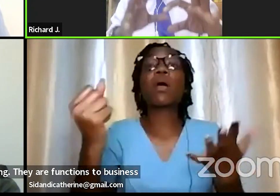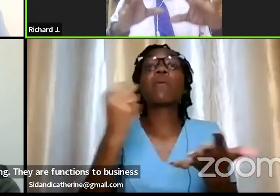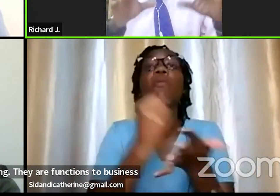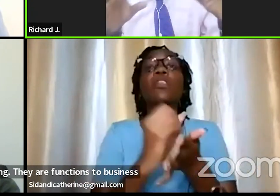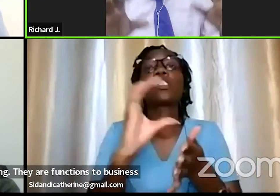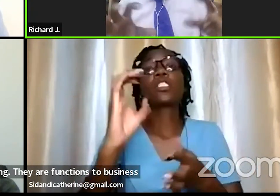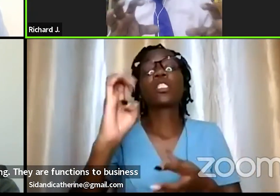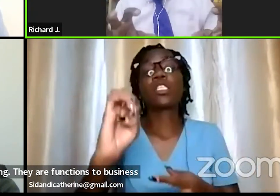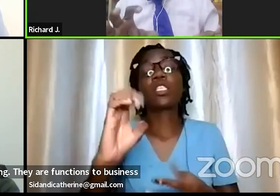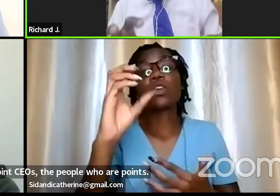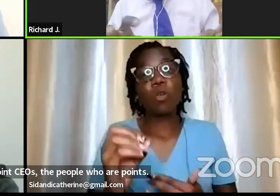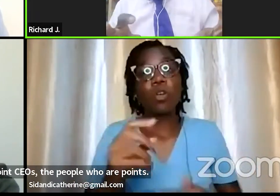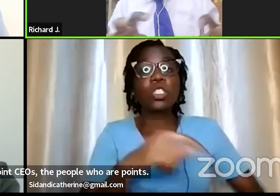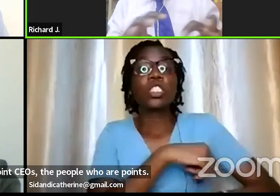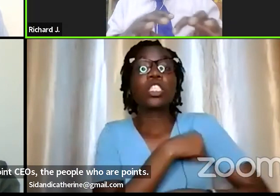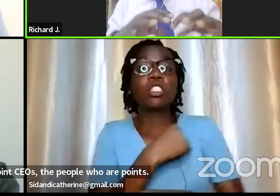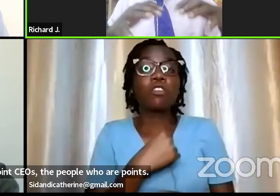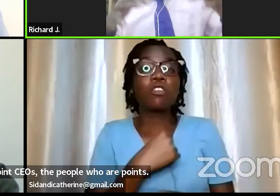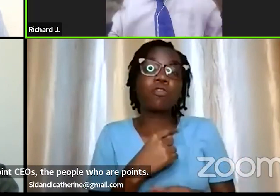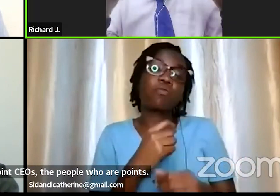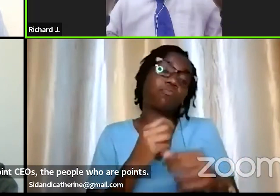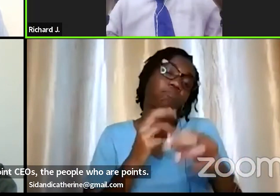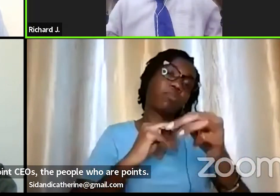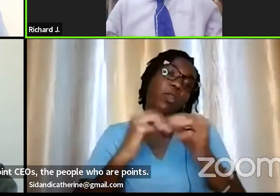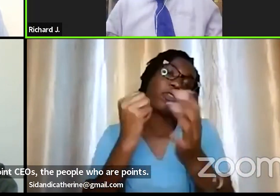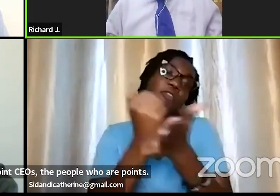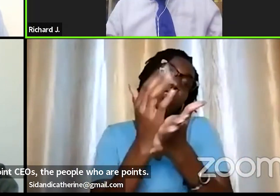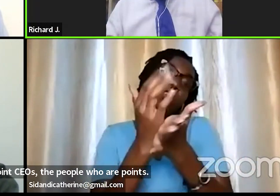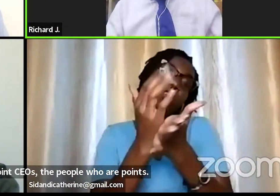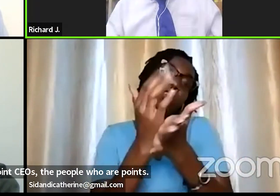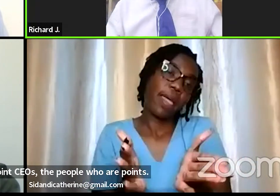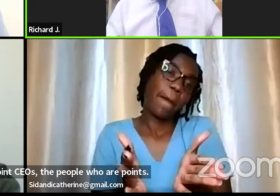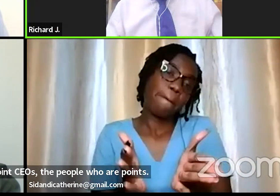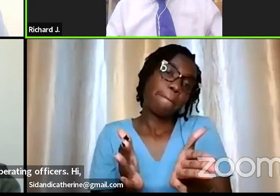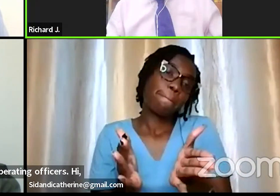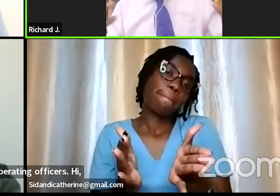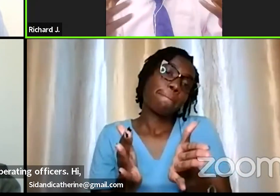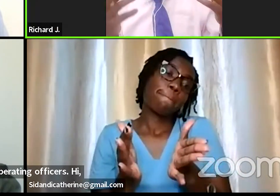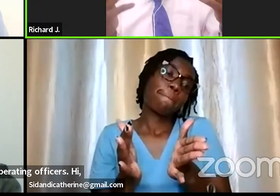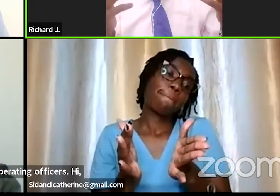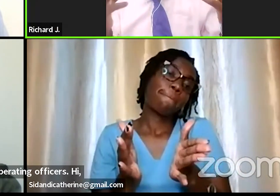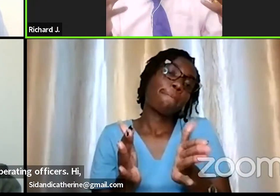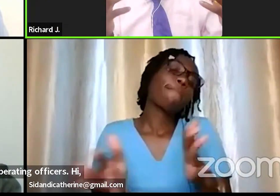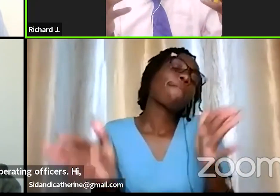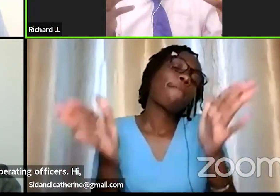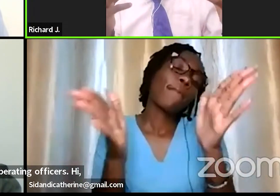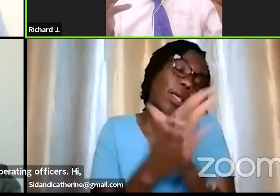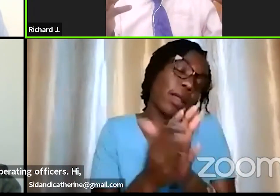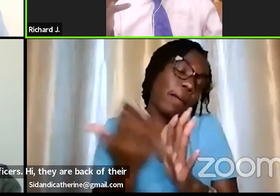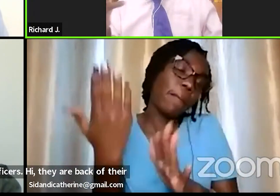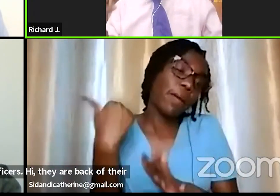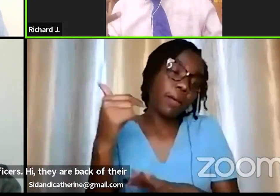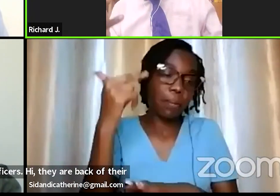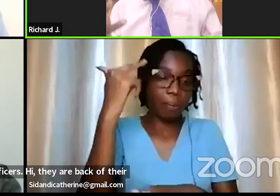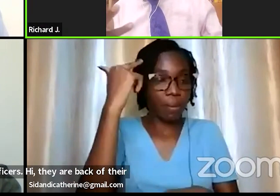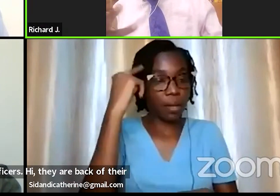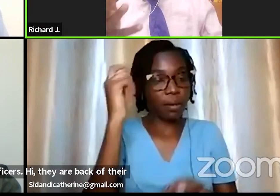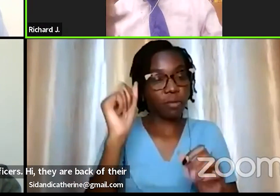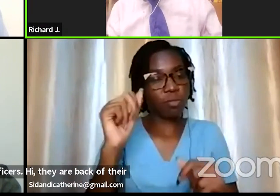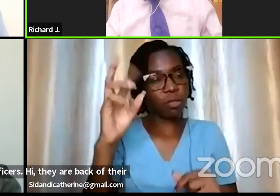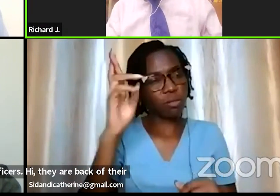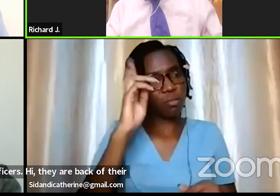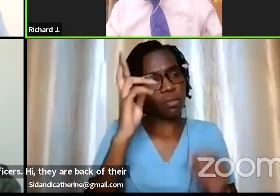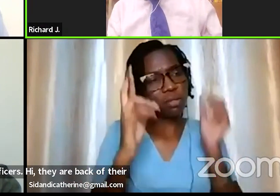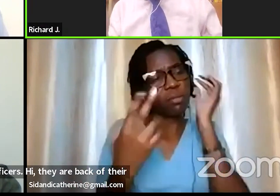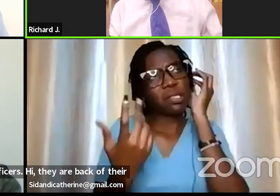appoint chief operating officers, at the back of their mind, I can remember, Grace, you remember one of the chairperson of